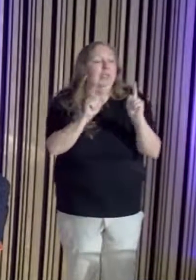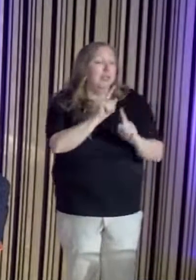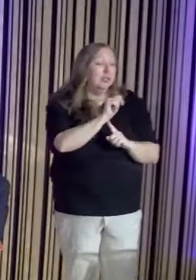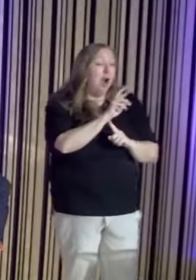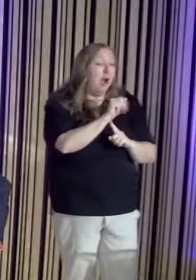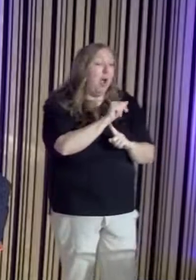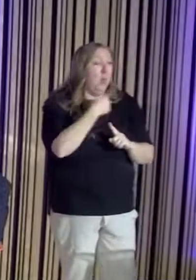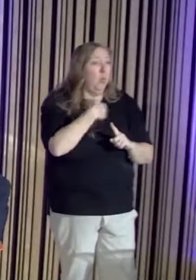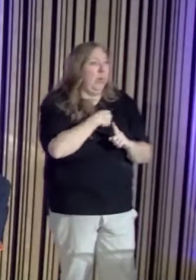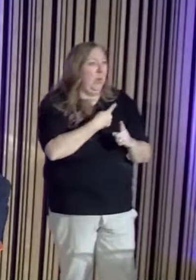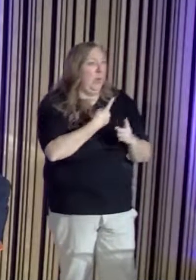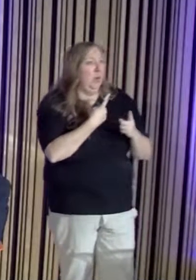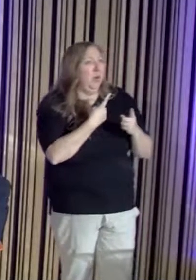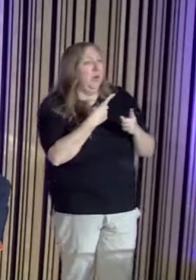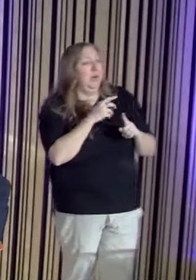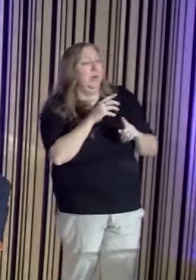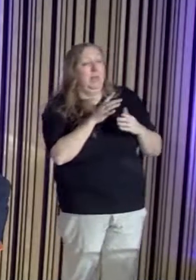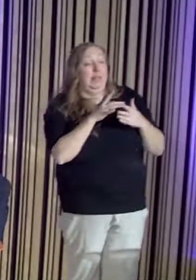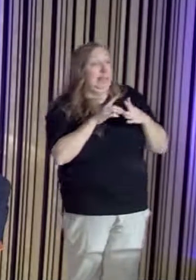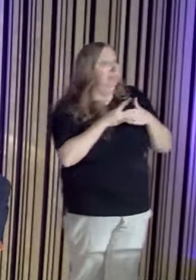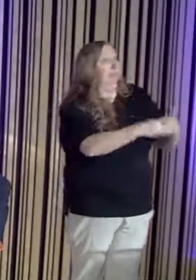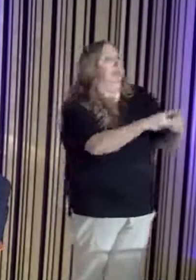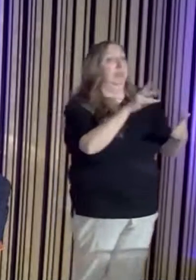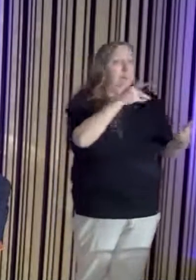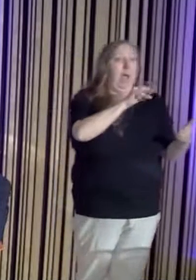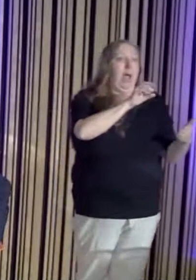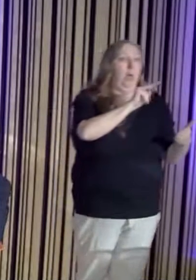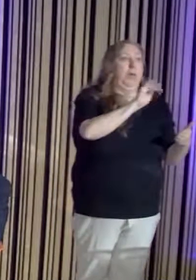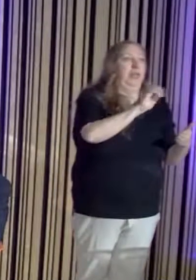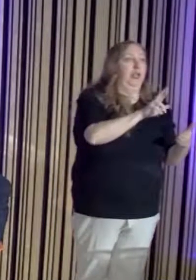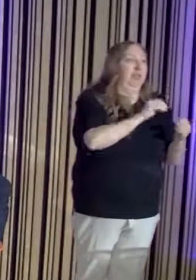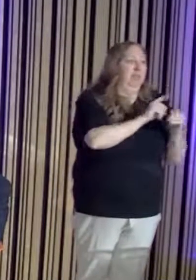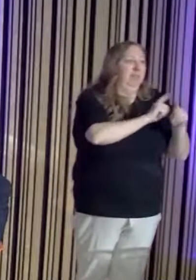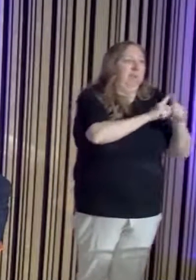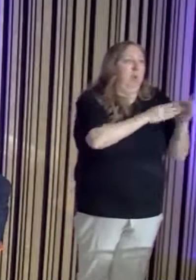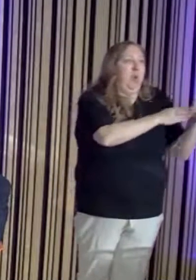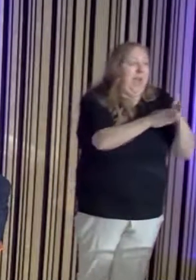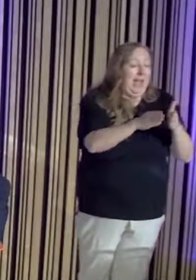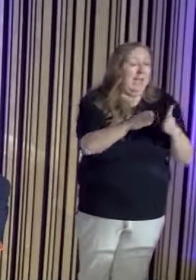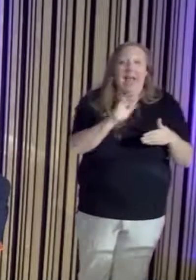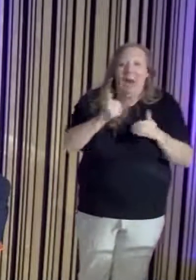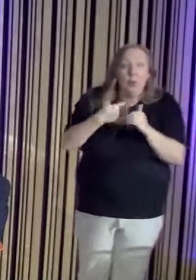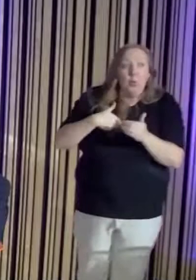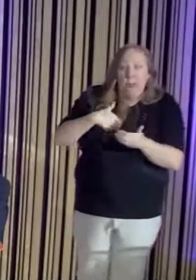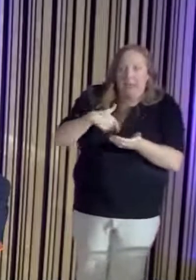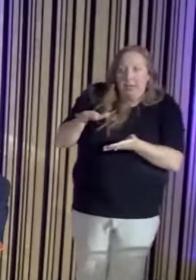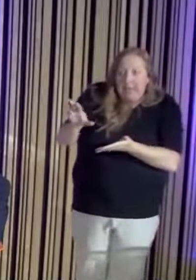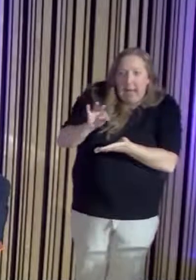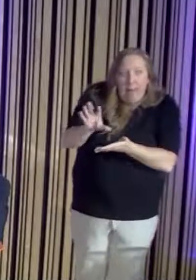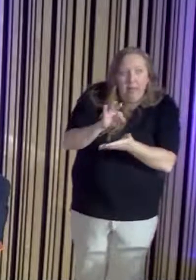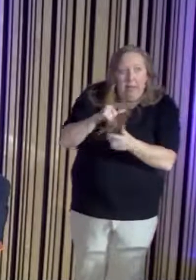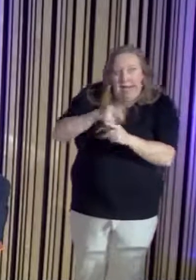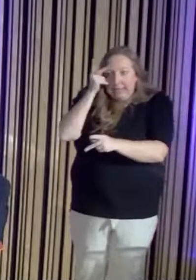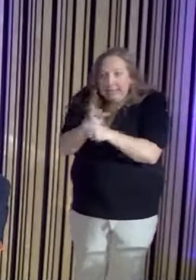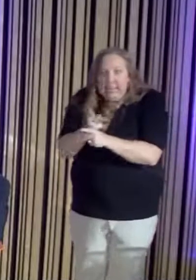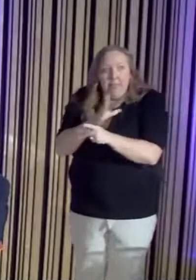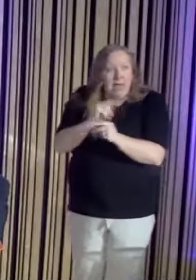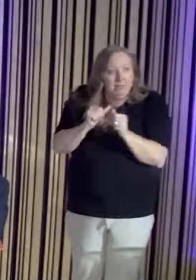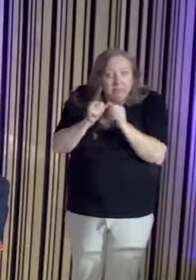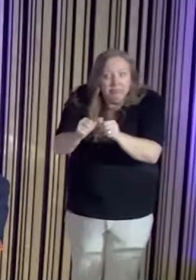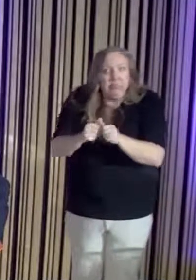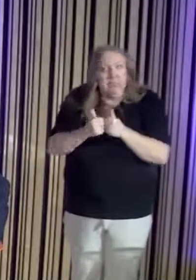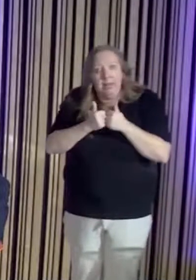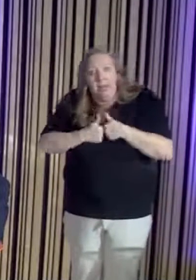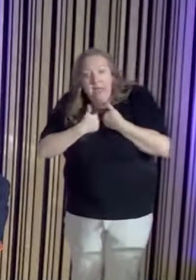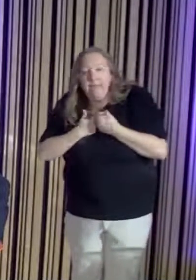not just preservation, but also like, how do you work in a footprint the size of this carpet to sample all those biology organisms, right? I mean, if you could, would